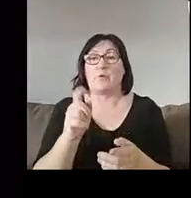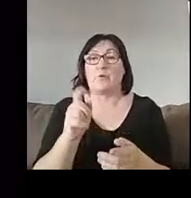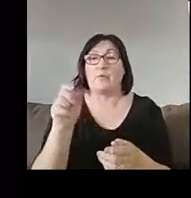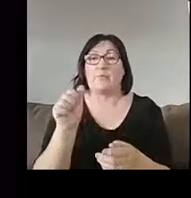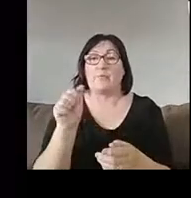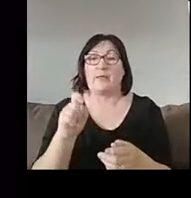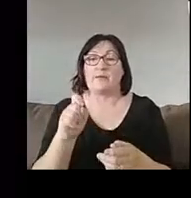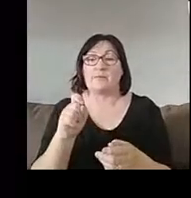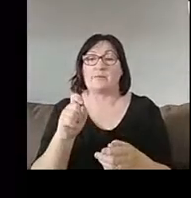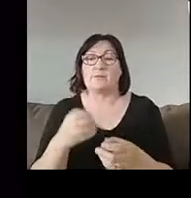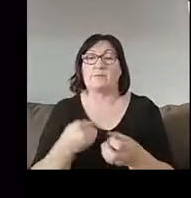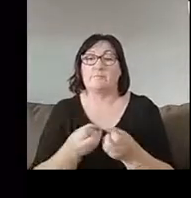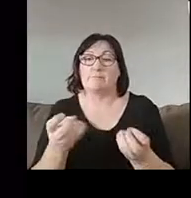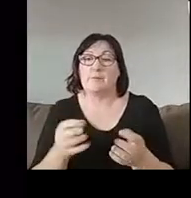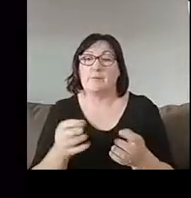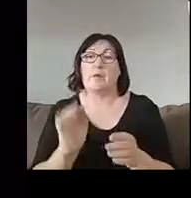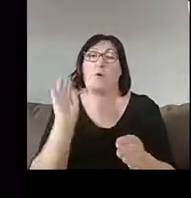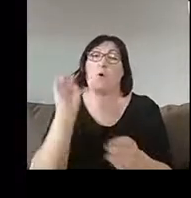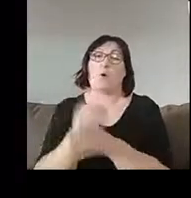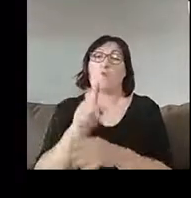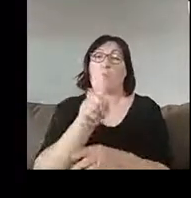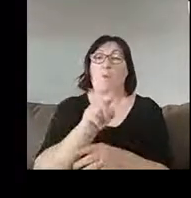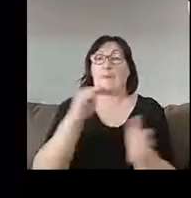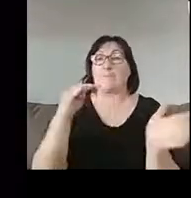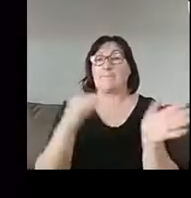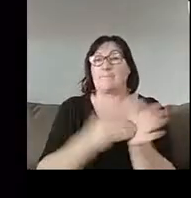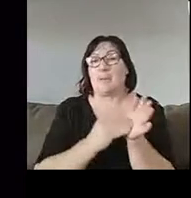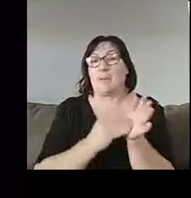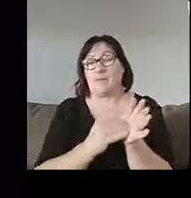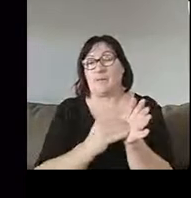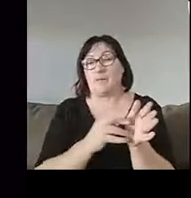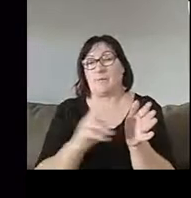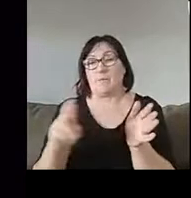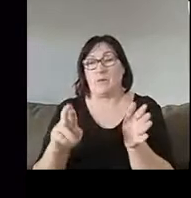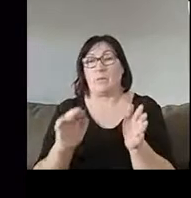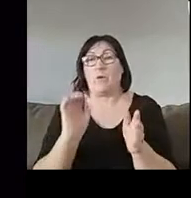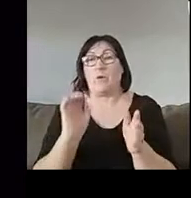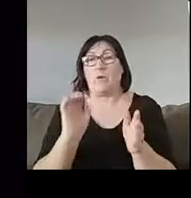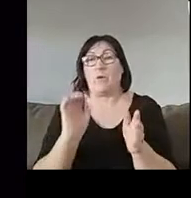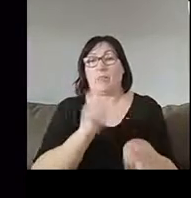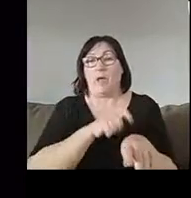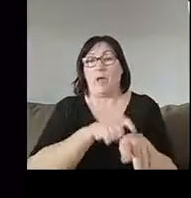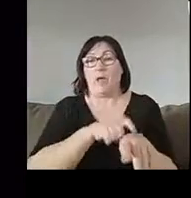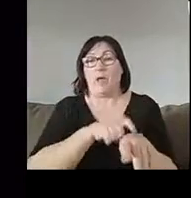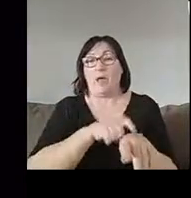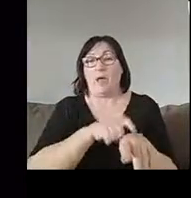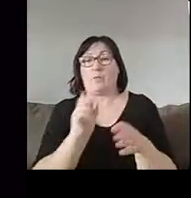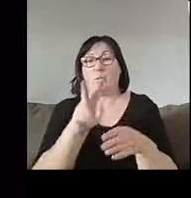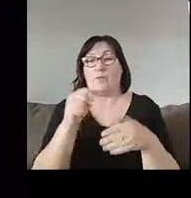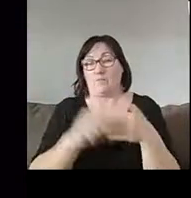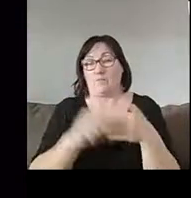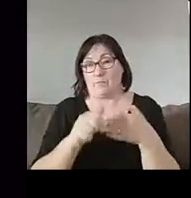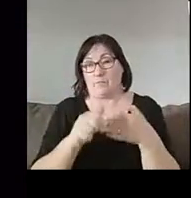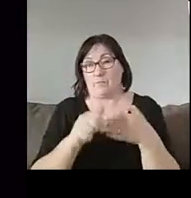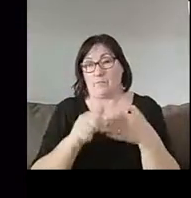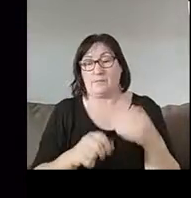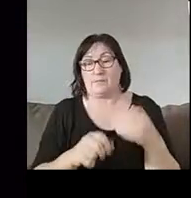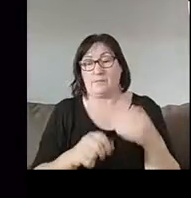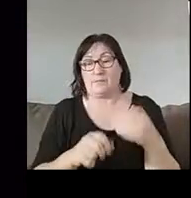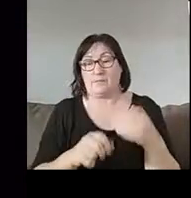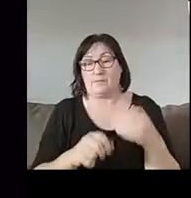exceeded 1 million Rand over a period of 12 months. Once you are registered for VAT, you then need